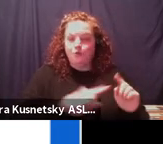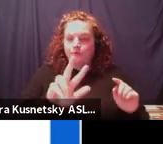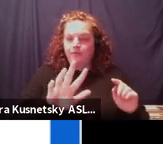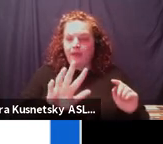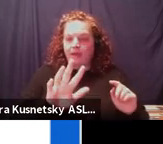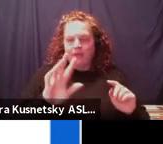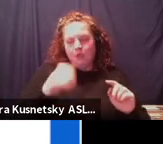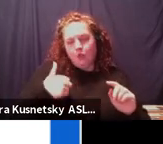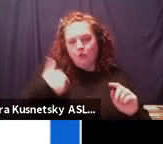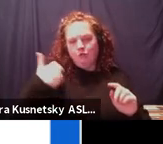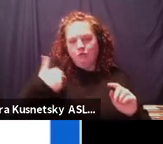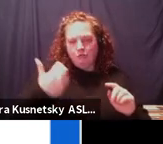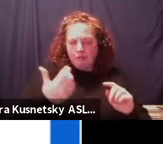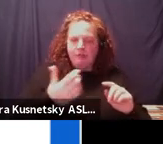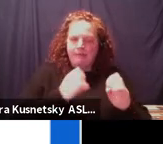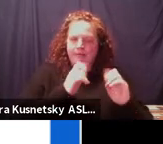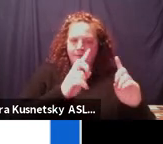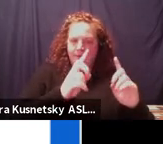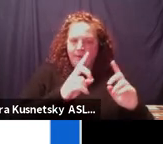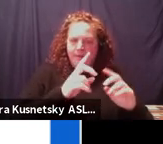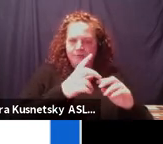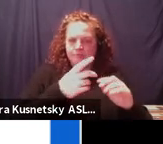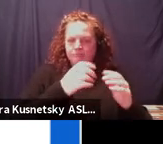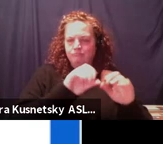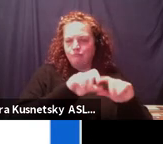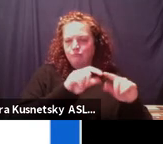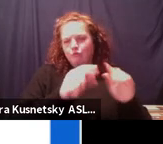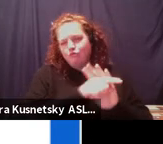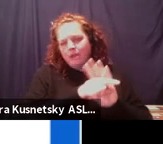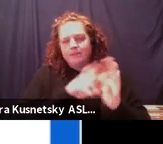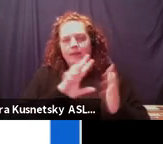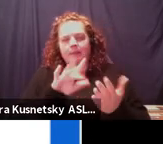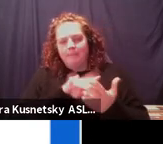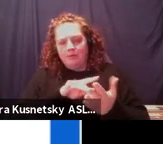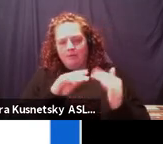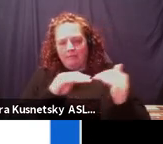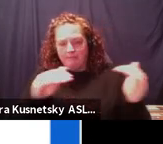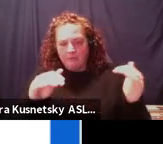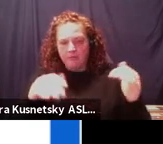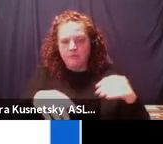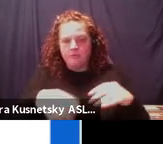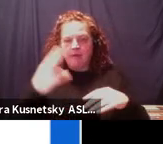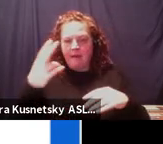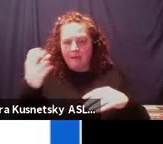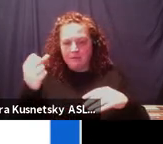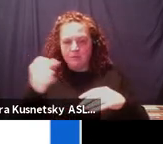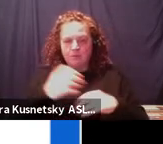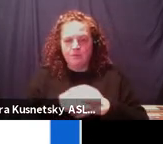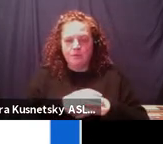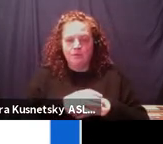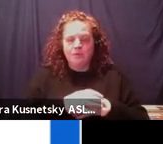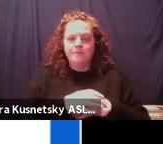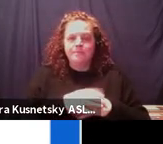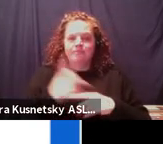education grades and middle high school level. If you recall from last meeting, I shared with you the trajectory